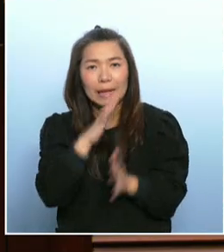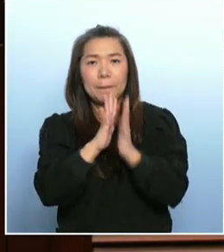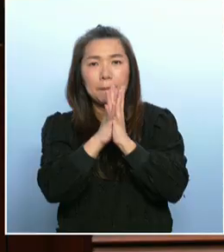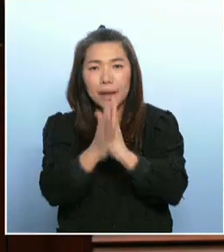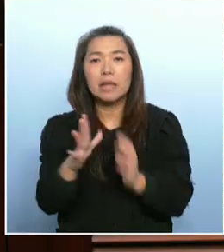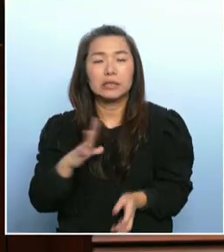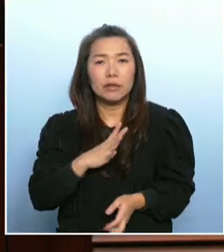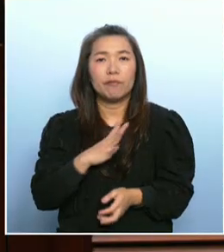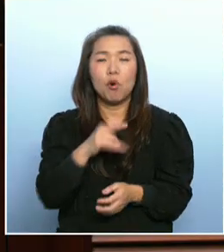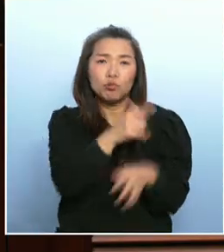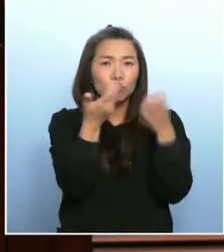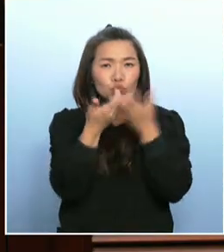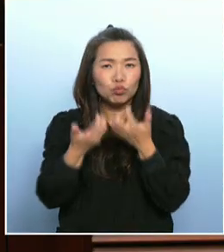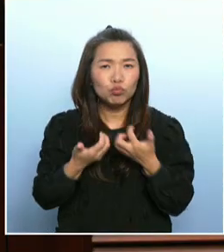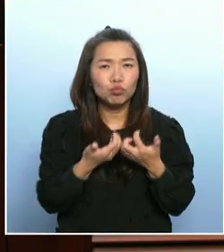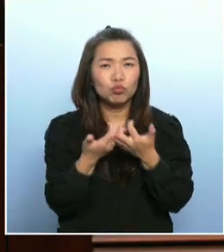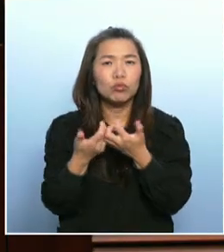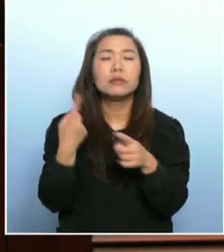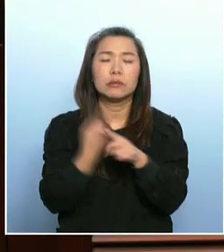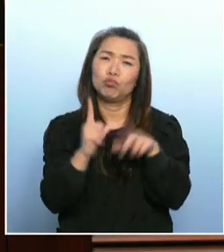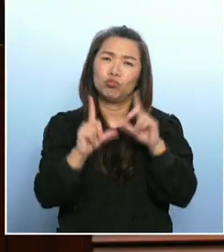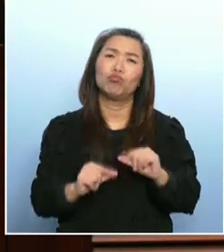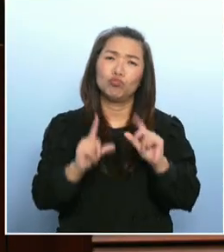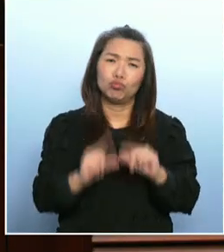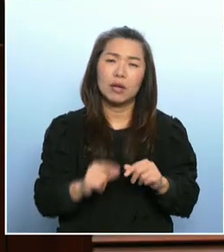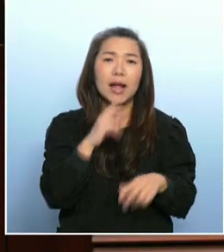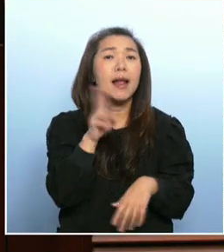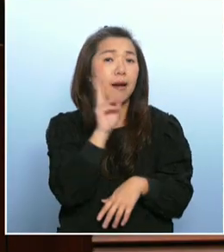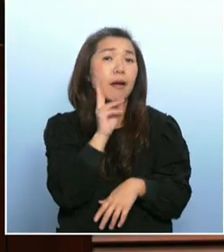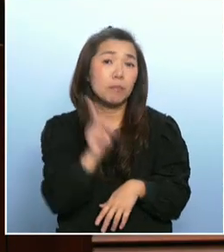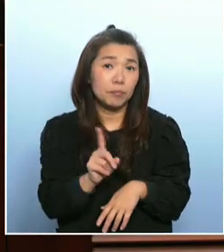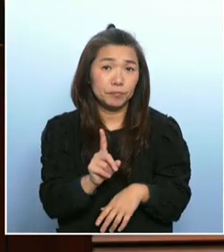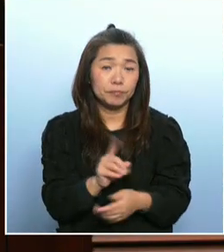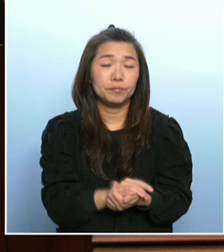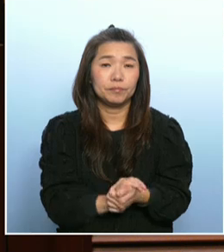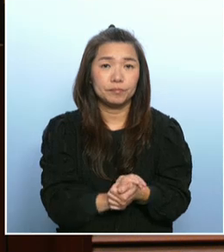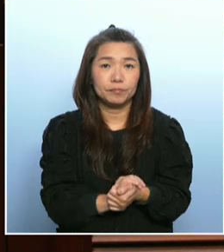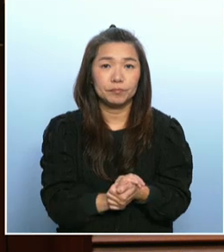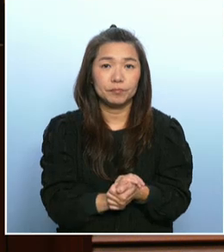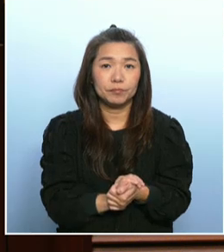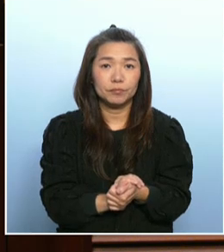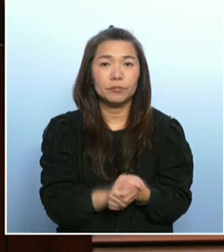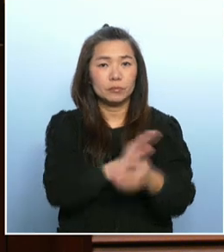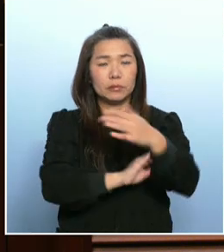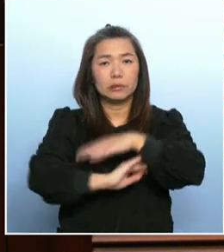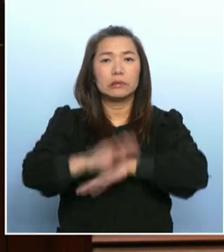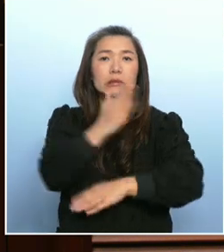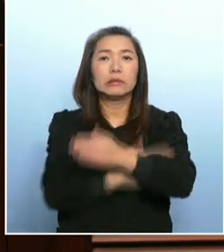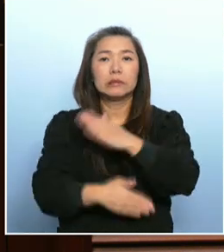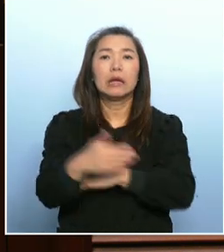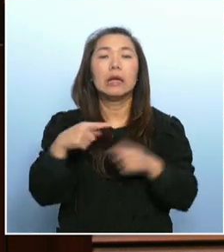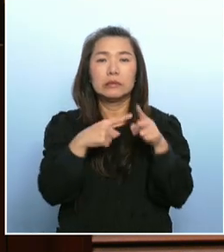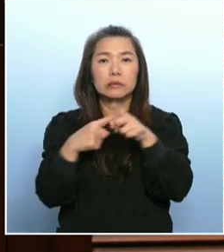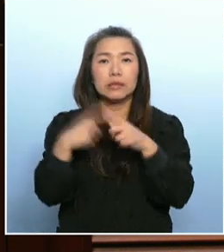that the service quotas and waiting times for RCHDs are as follows.